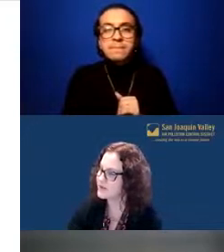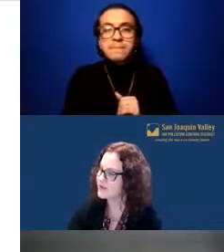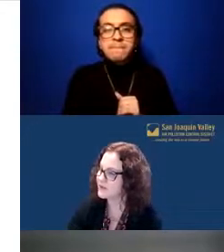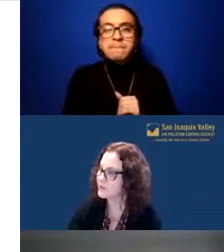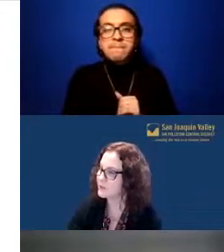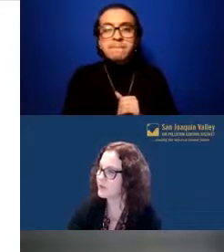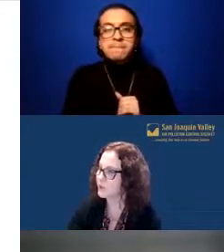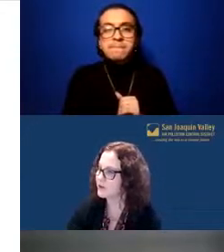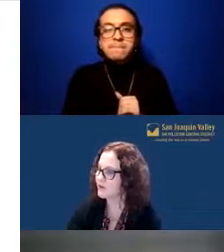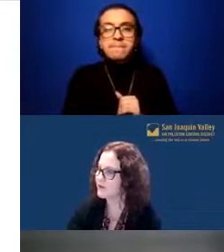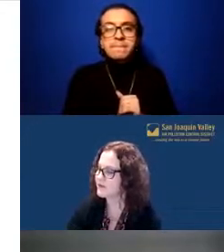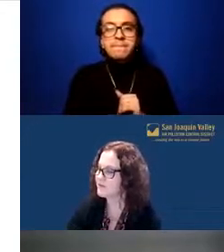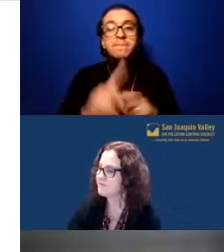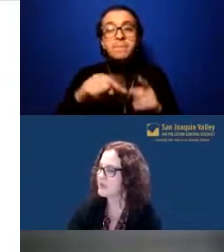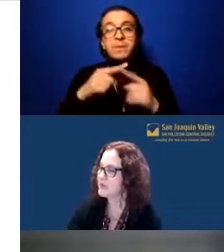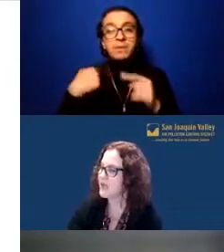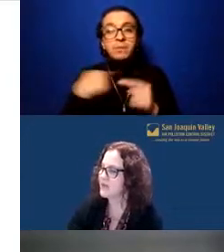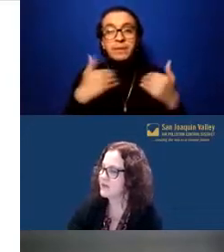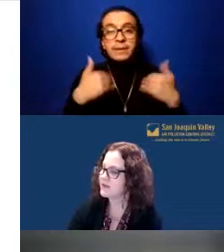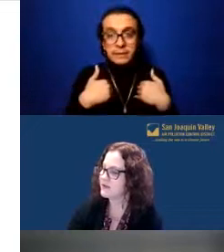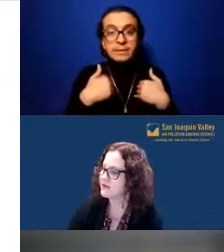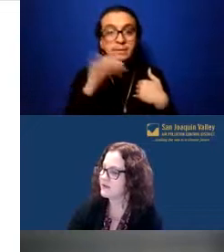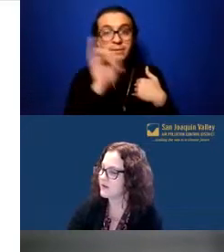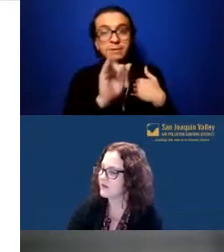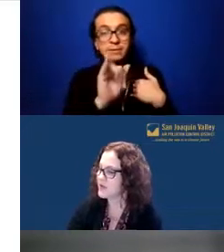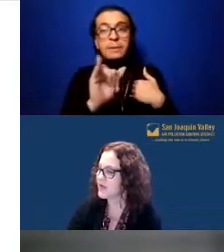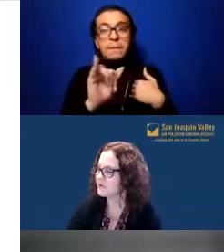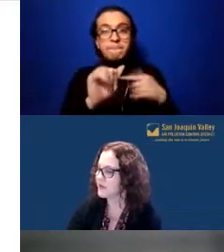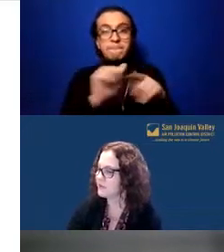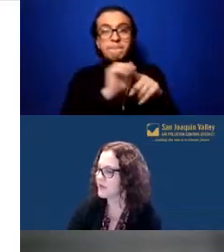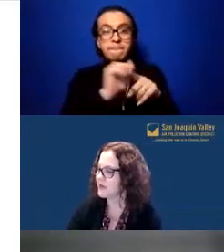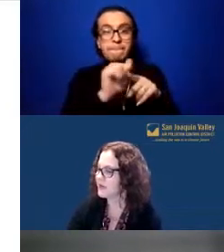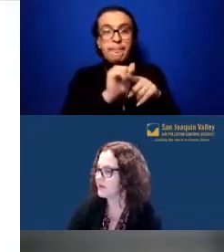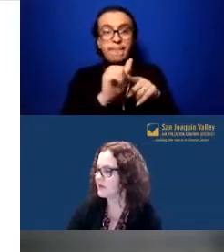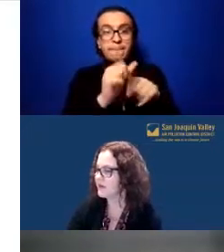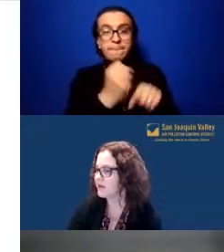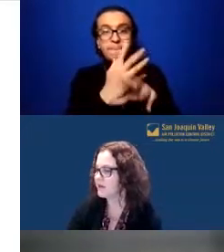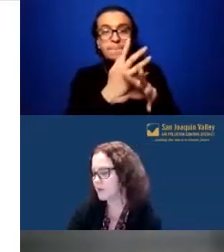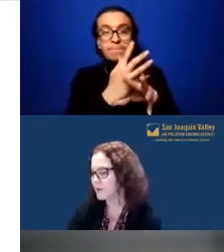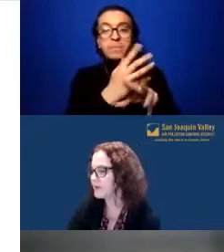the participants when we worked on this. And this is the chat. And